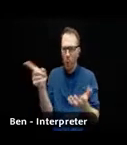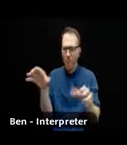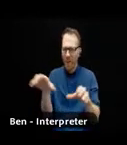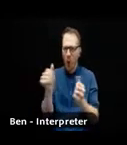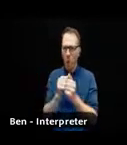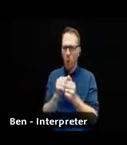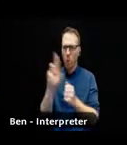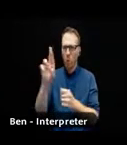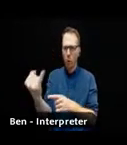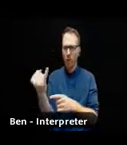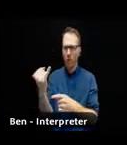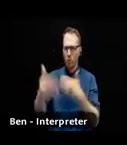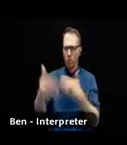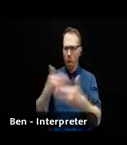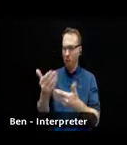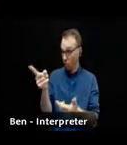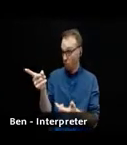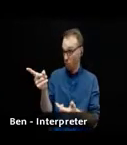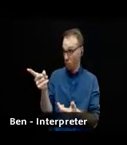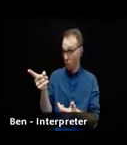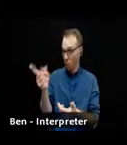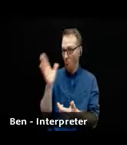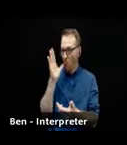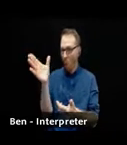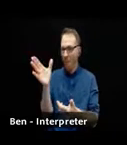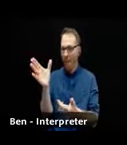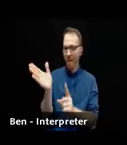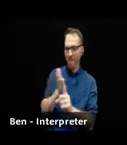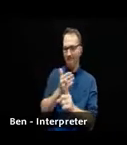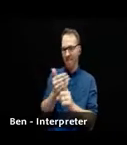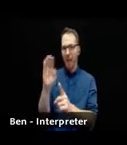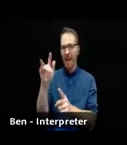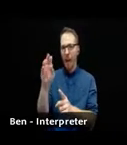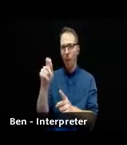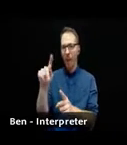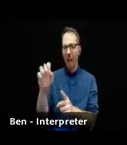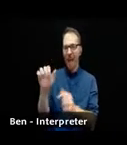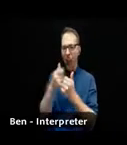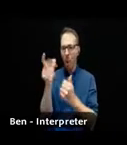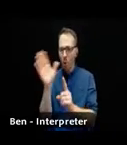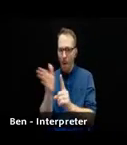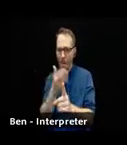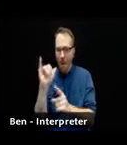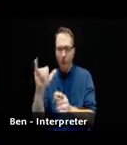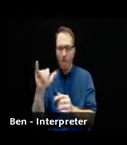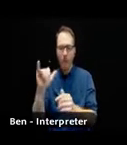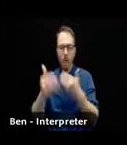restorative justice process? Would you have manipulated it? How would you have manipulated it?